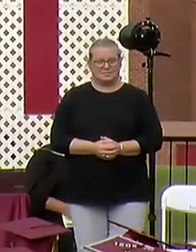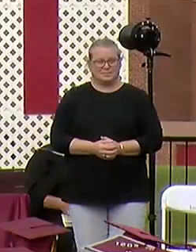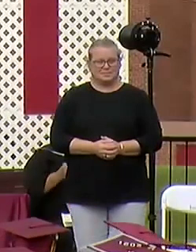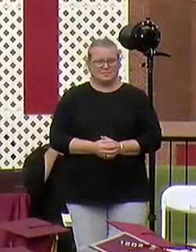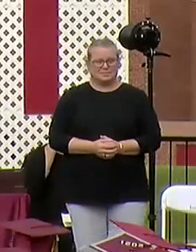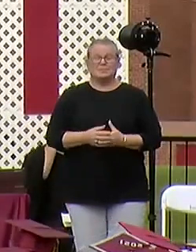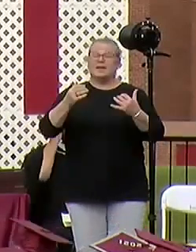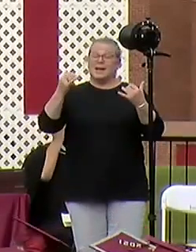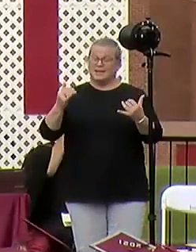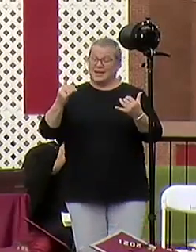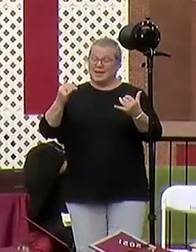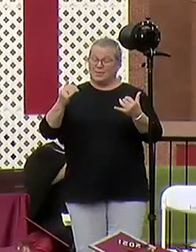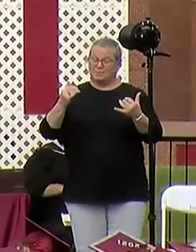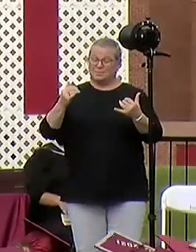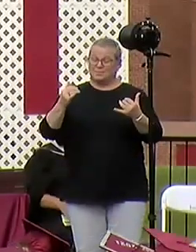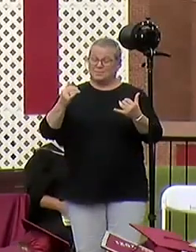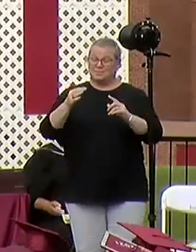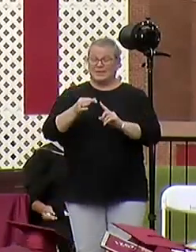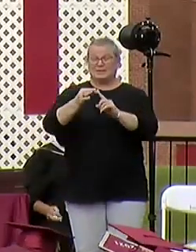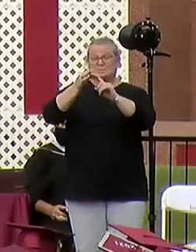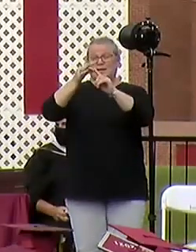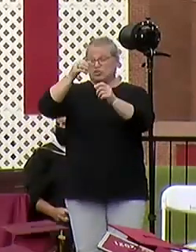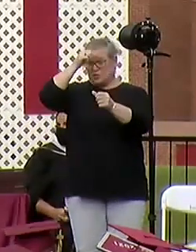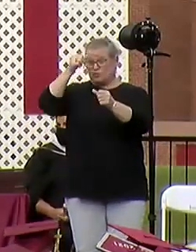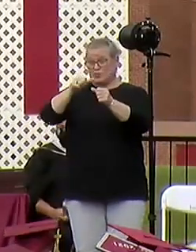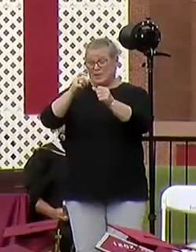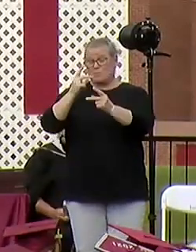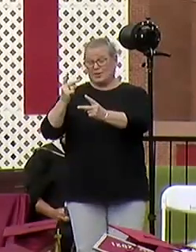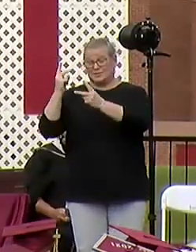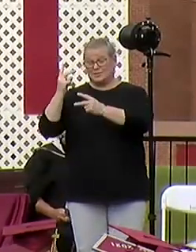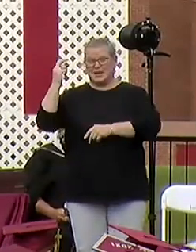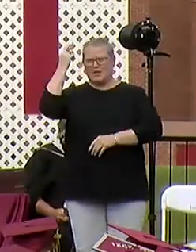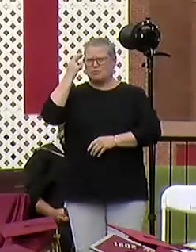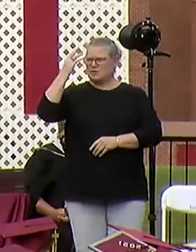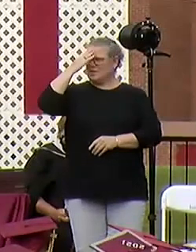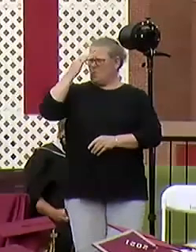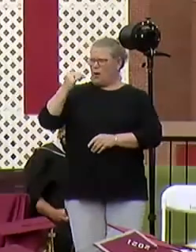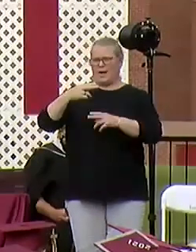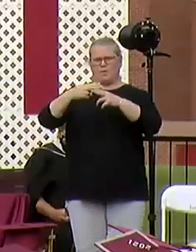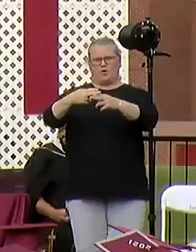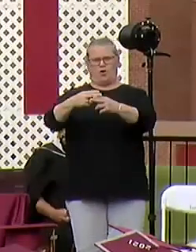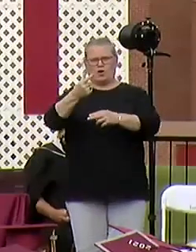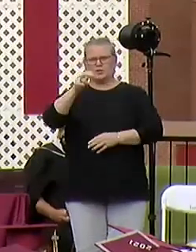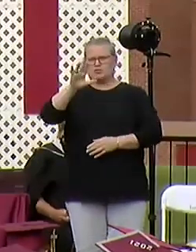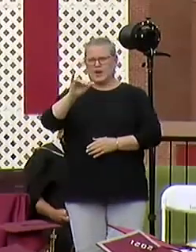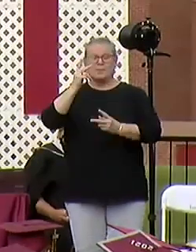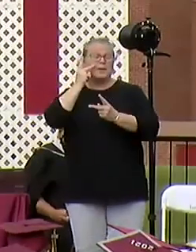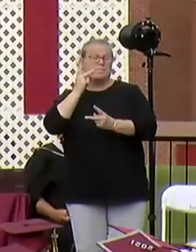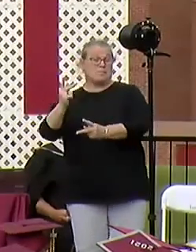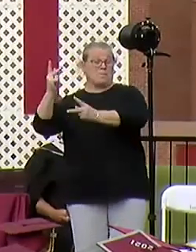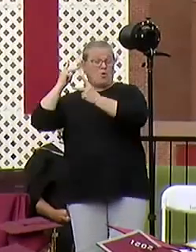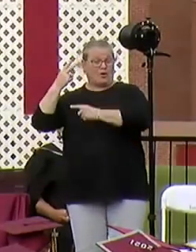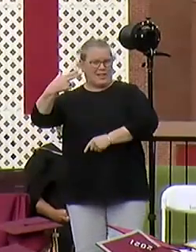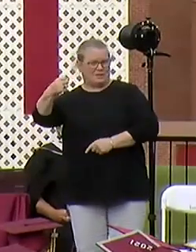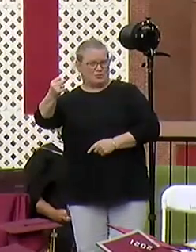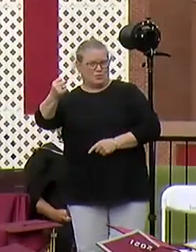And now, in special remembrance of why we are named Granby Memorial High School, would